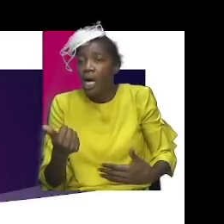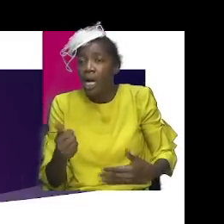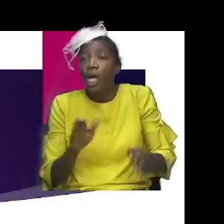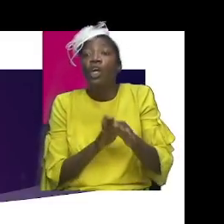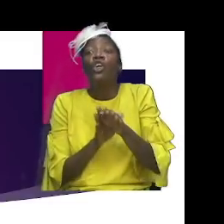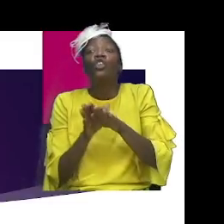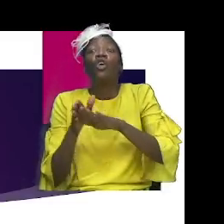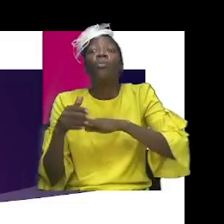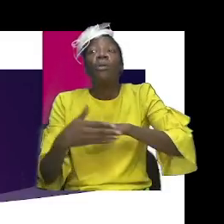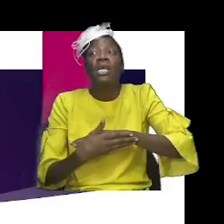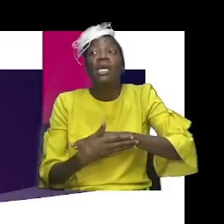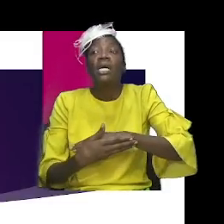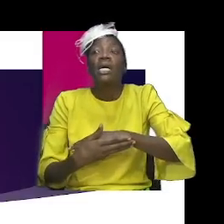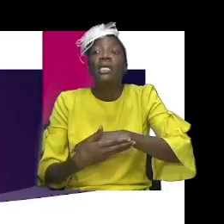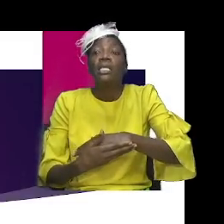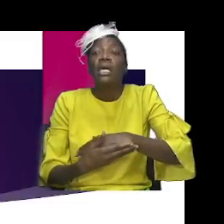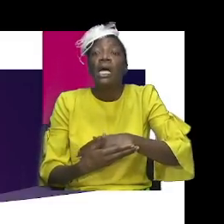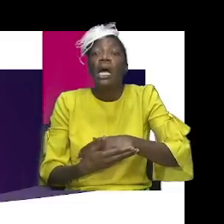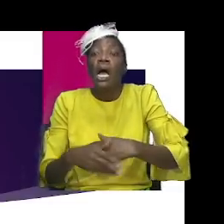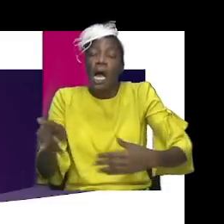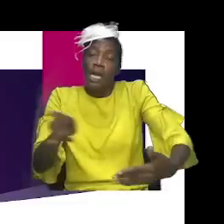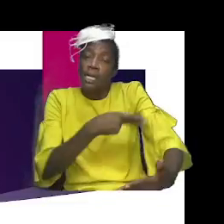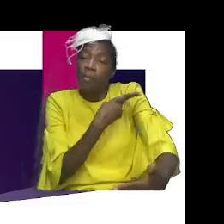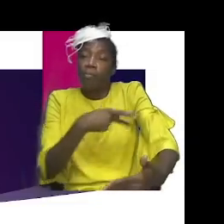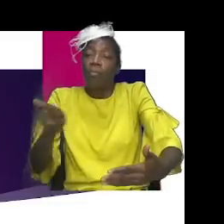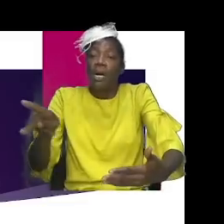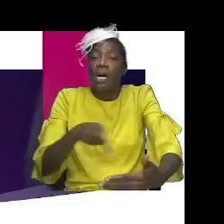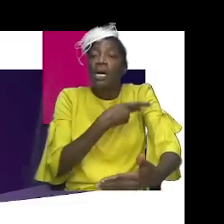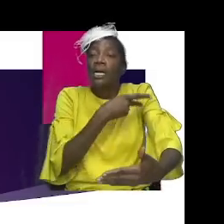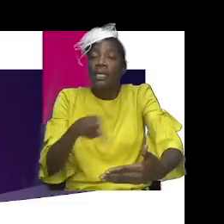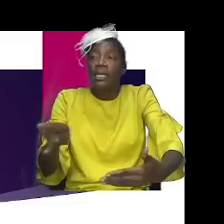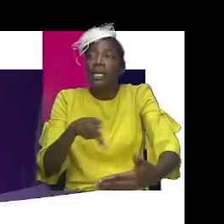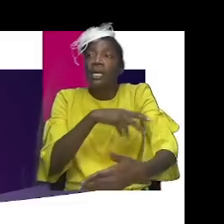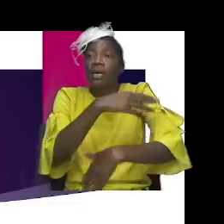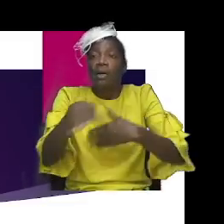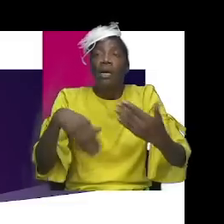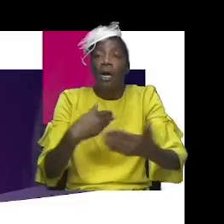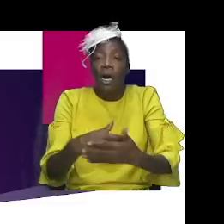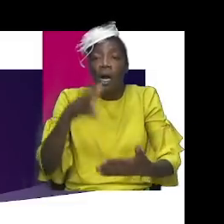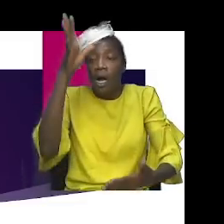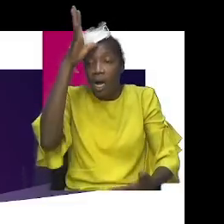at that party, but it was a all-men